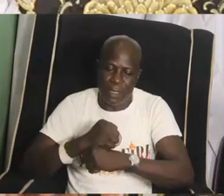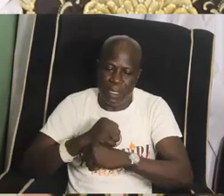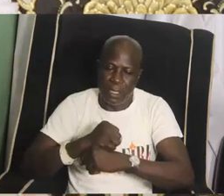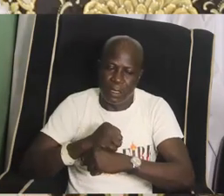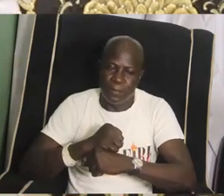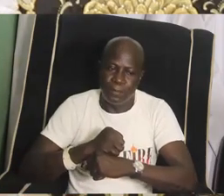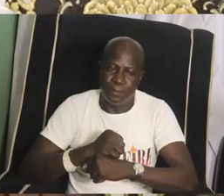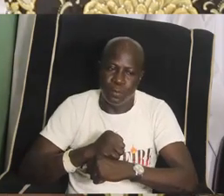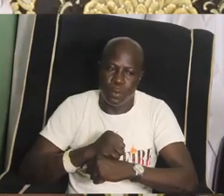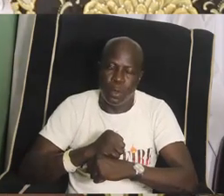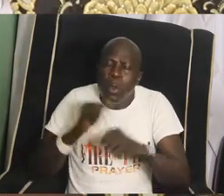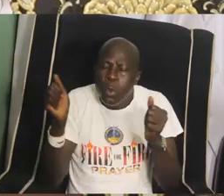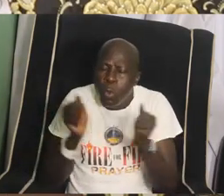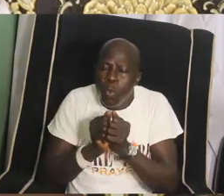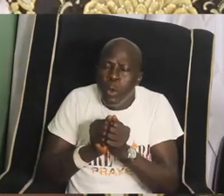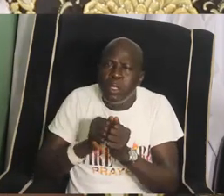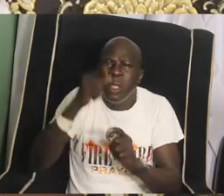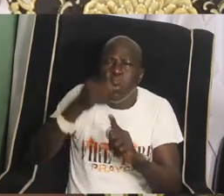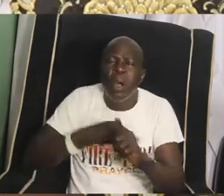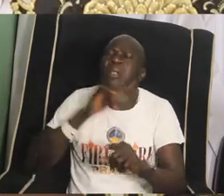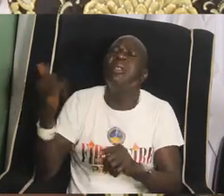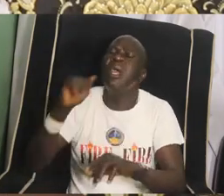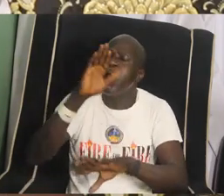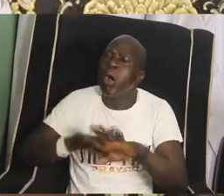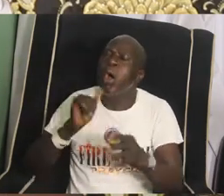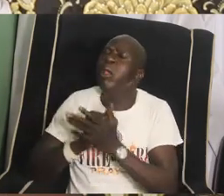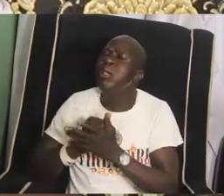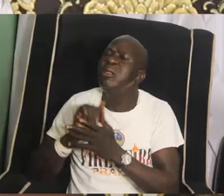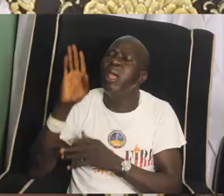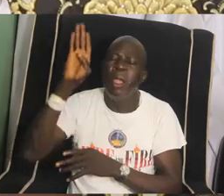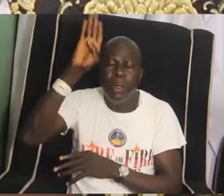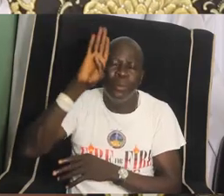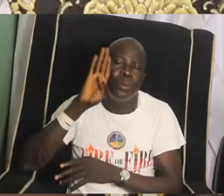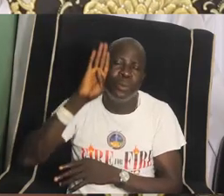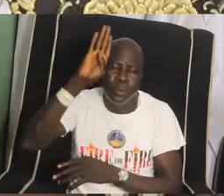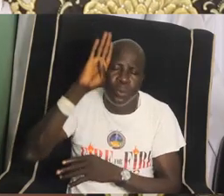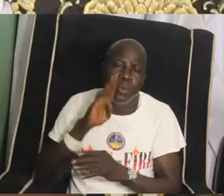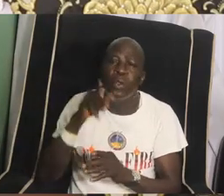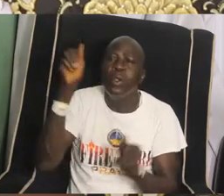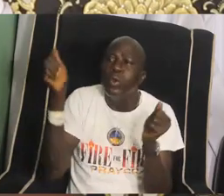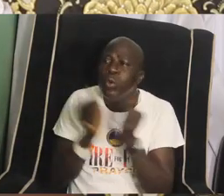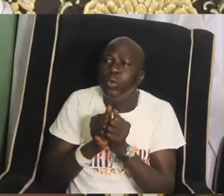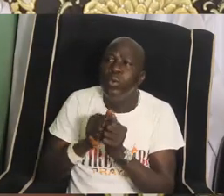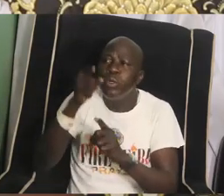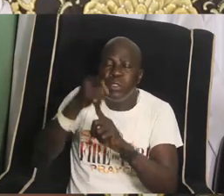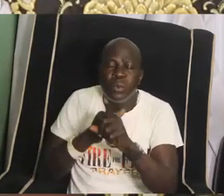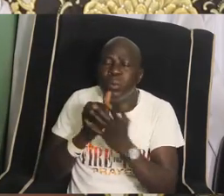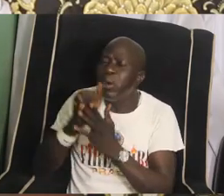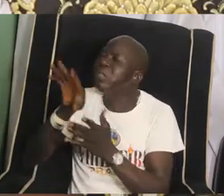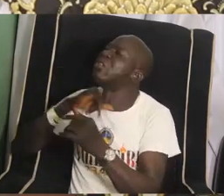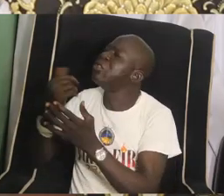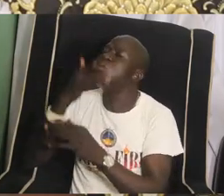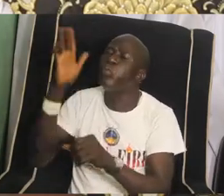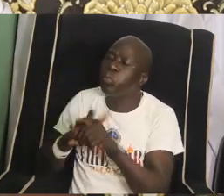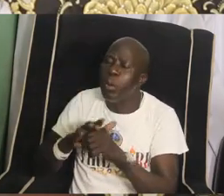bulu. Osu wo na pelu osu bulu. Which one they call born? Osu wo lo bulu to kun fun anu yen. God is full of blood and full of mercy. Leri. With mother